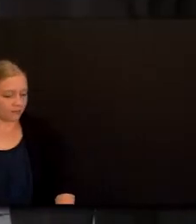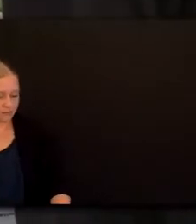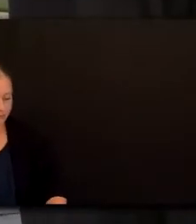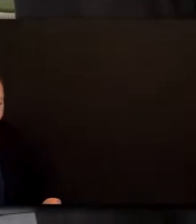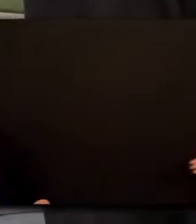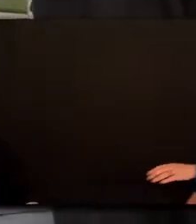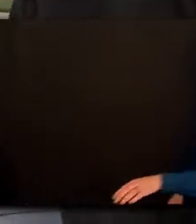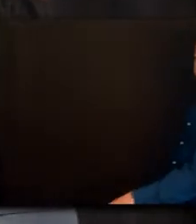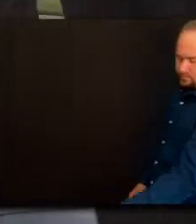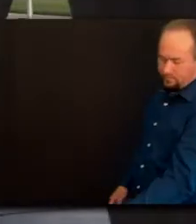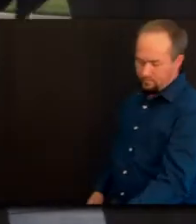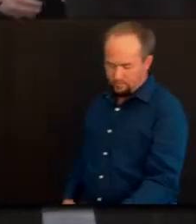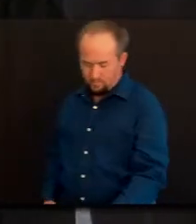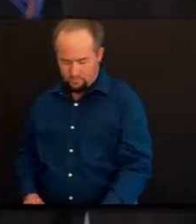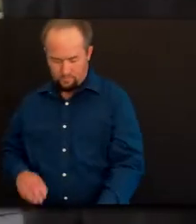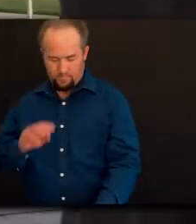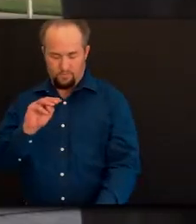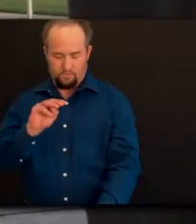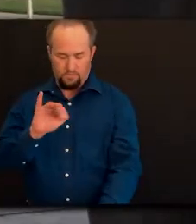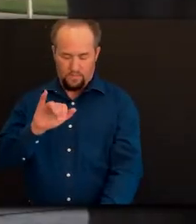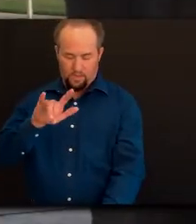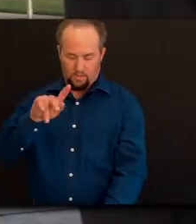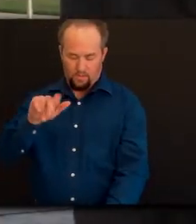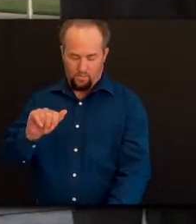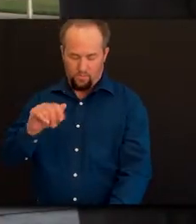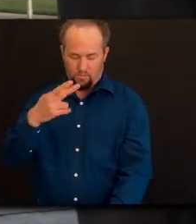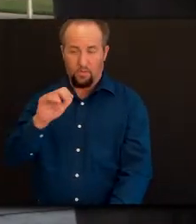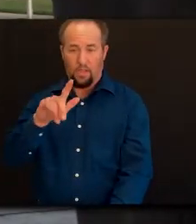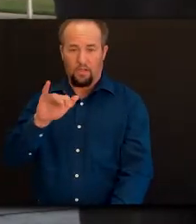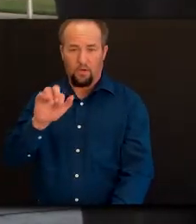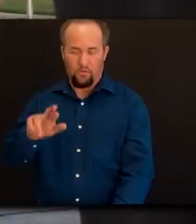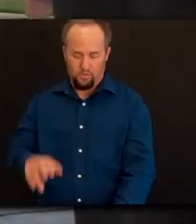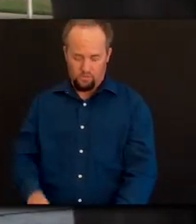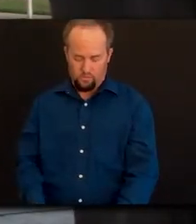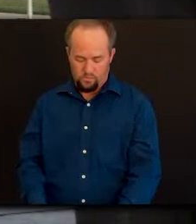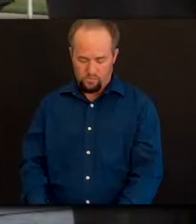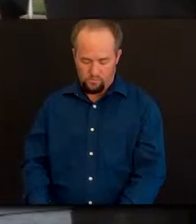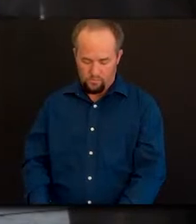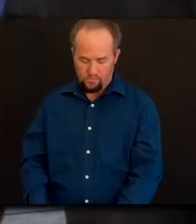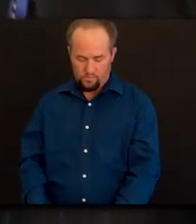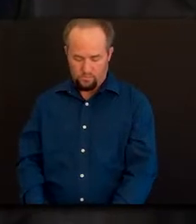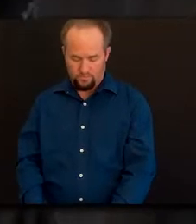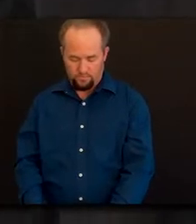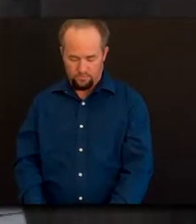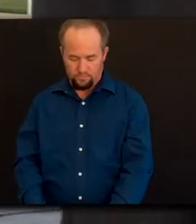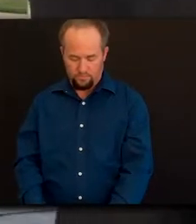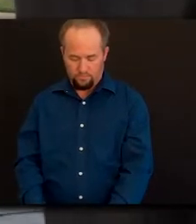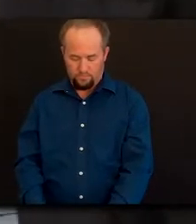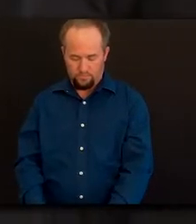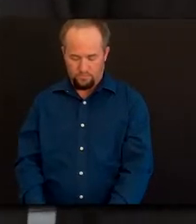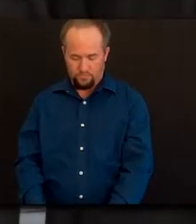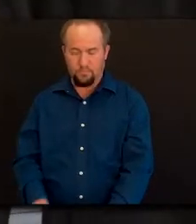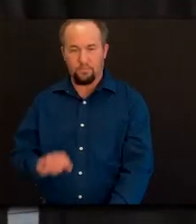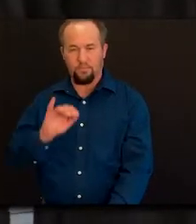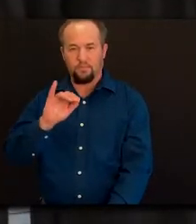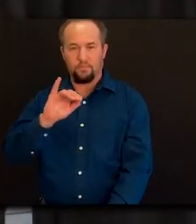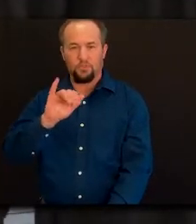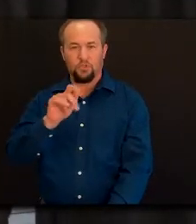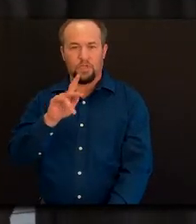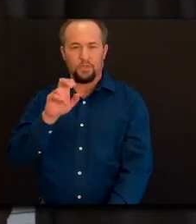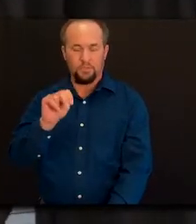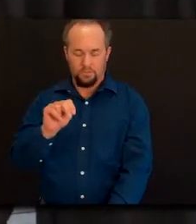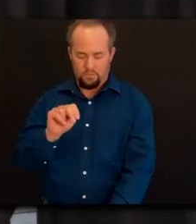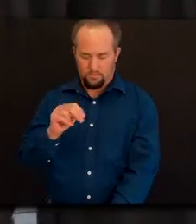Miyako Emily Hallier. Jackson